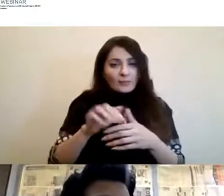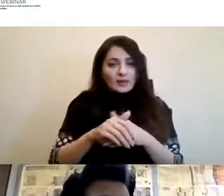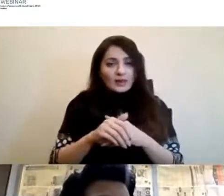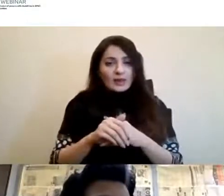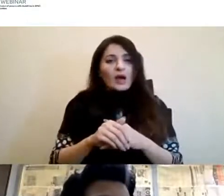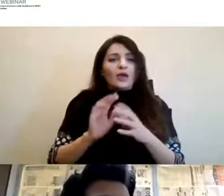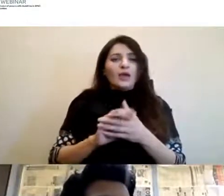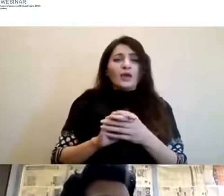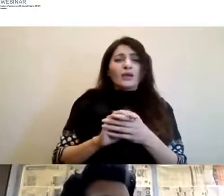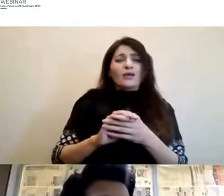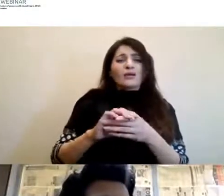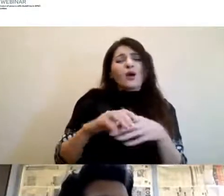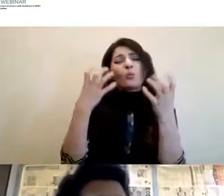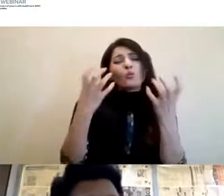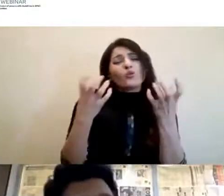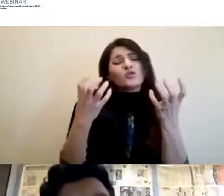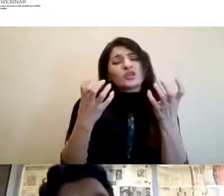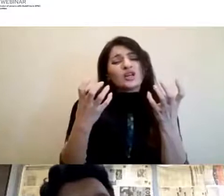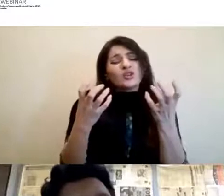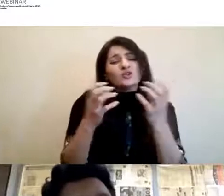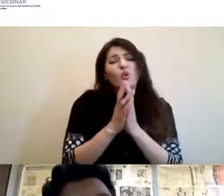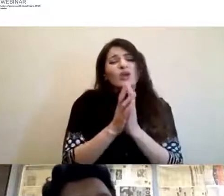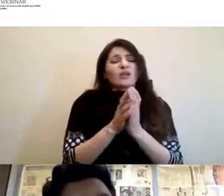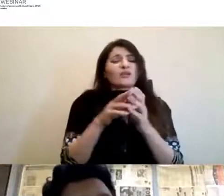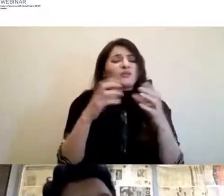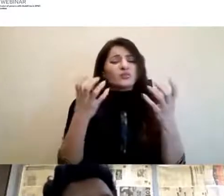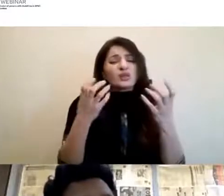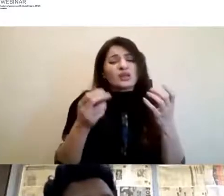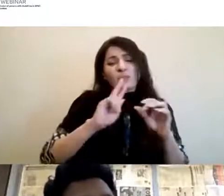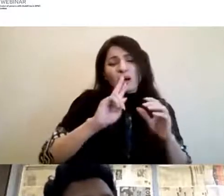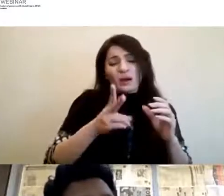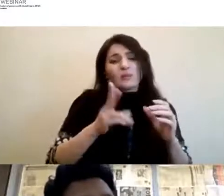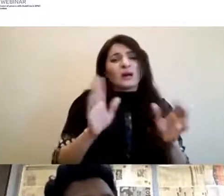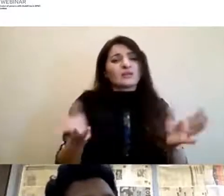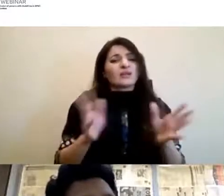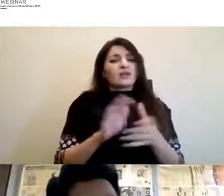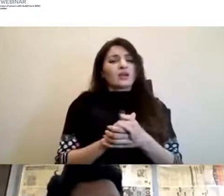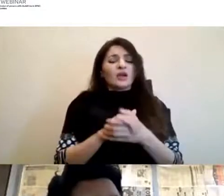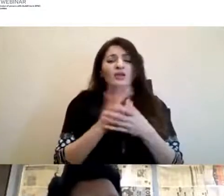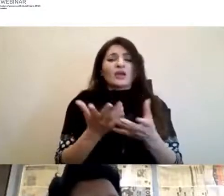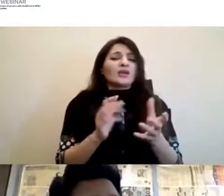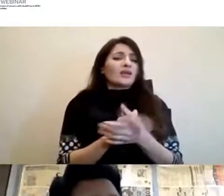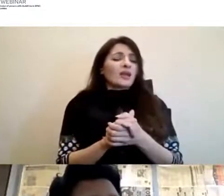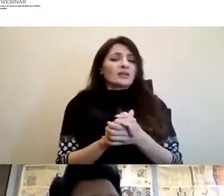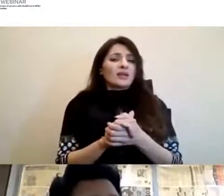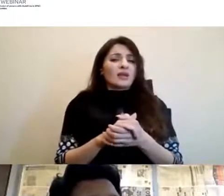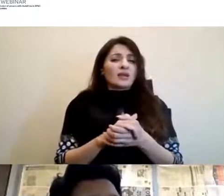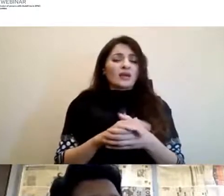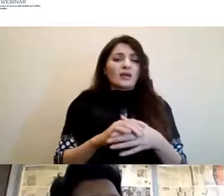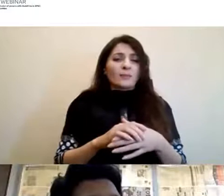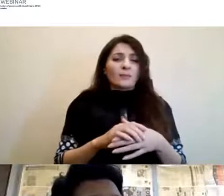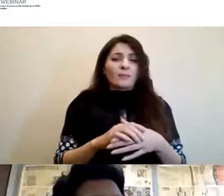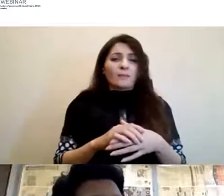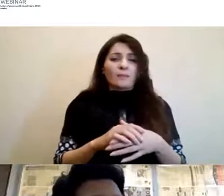of some of these challenges and how it will require multi-stakeholder discussions like this, which is